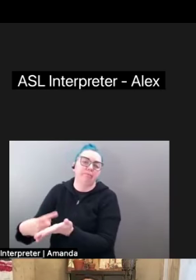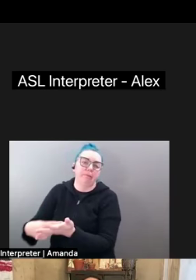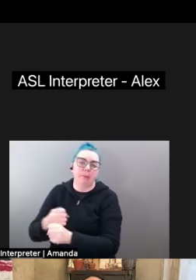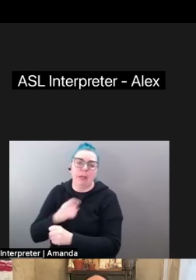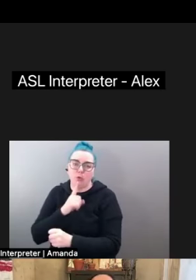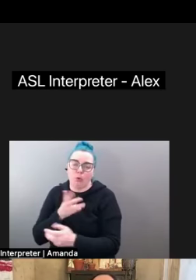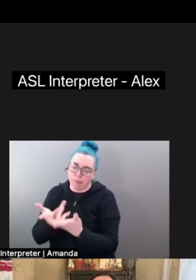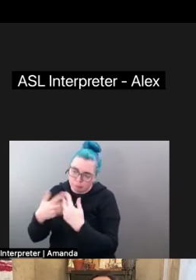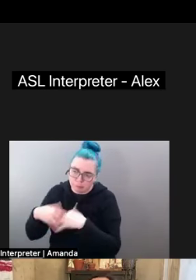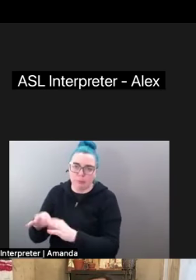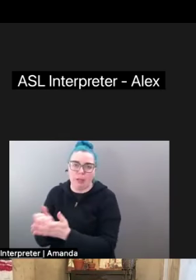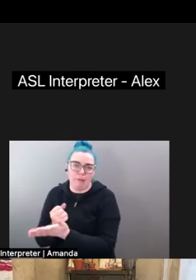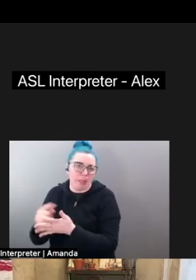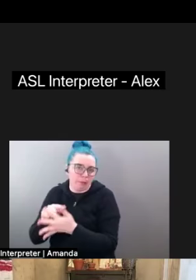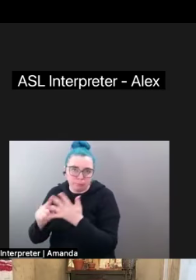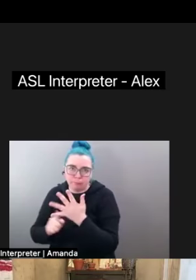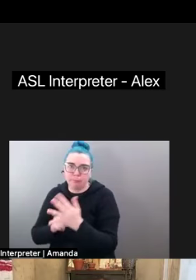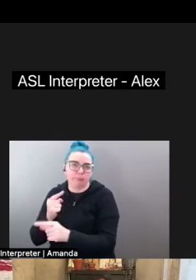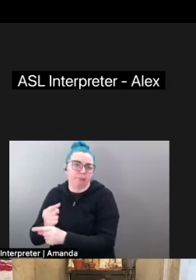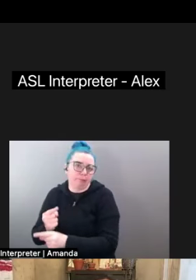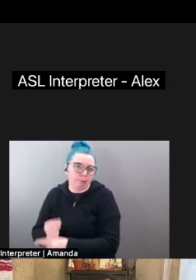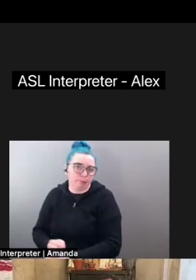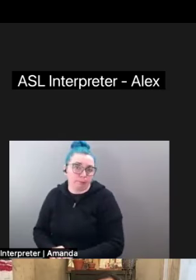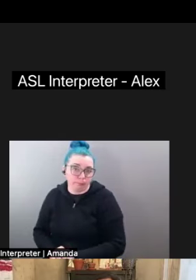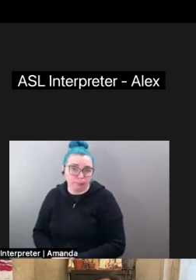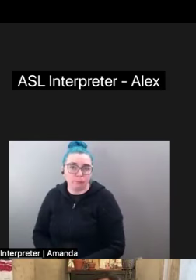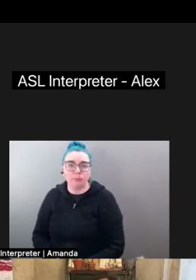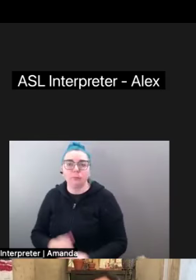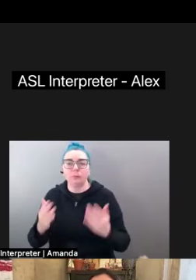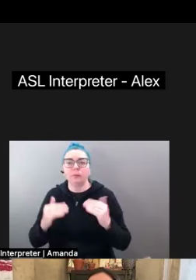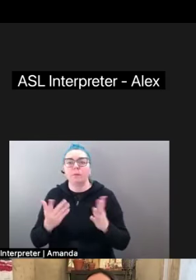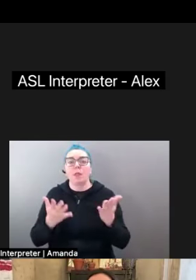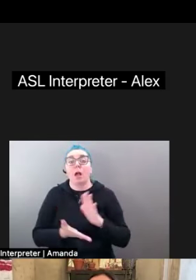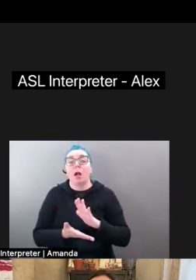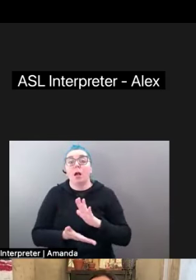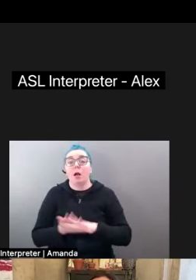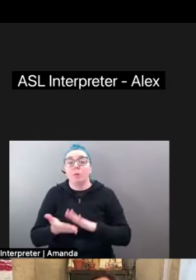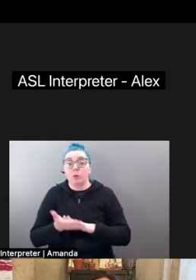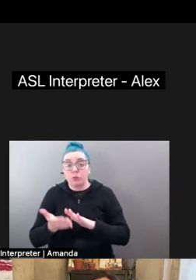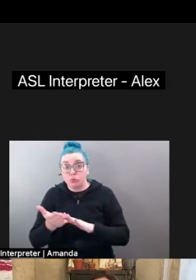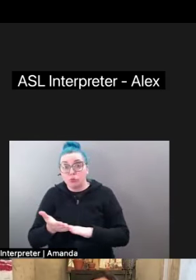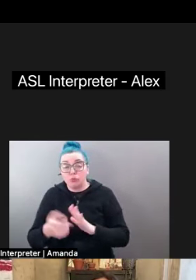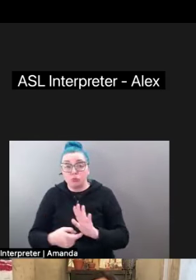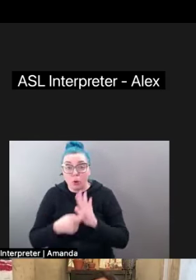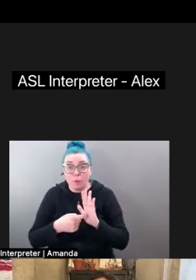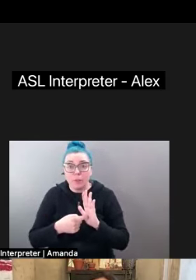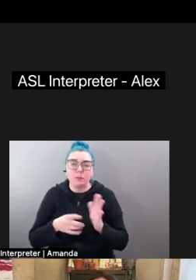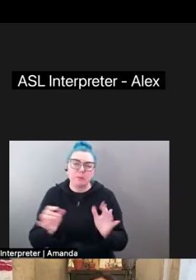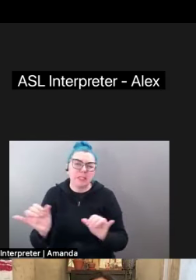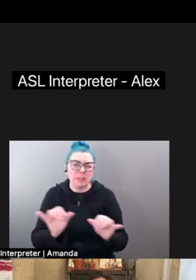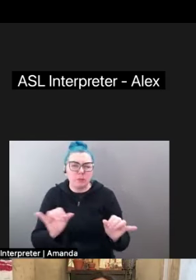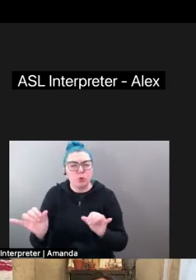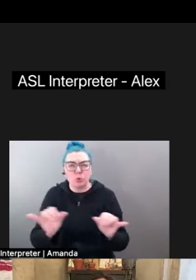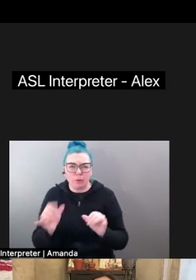Okay, the operations and mandate requirements are very similar, so I'm only going to highlight the difference. The difference under this